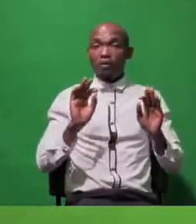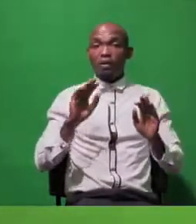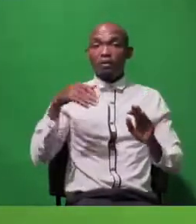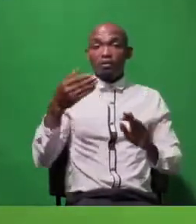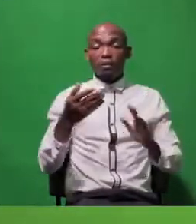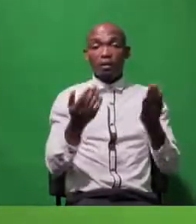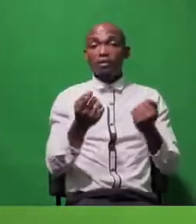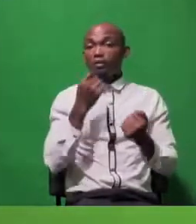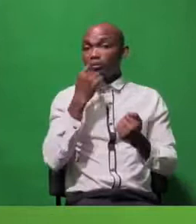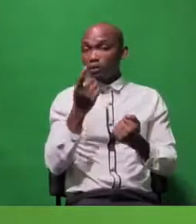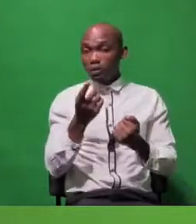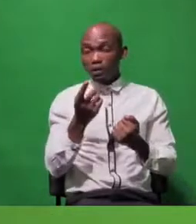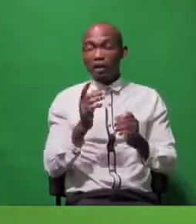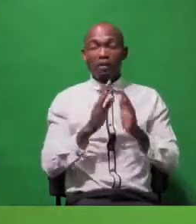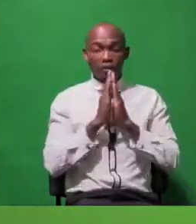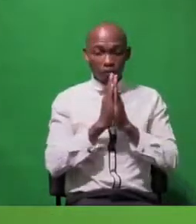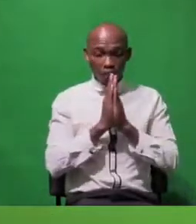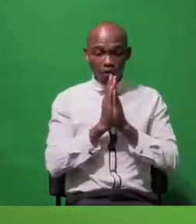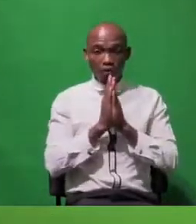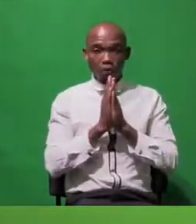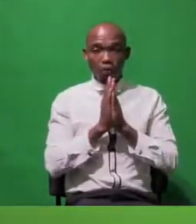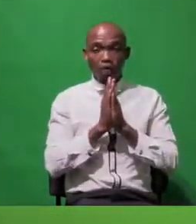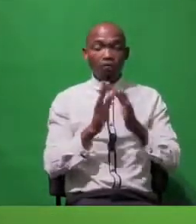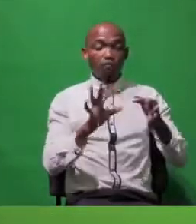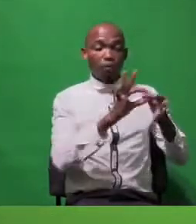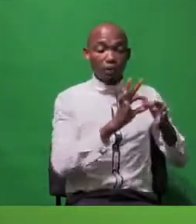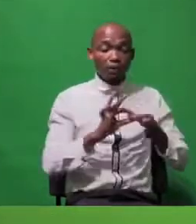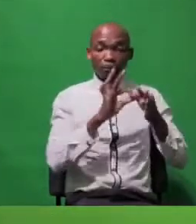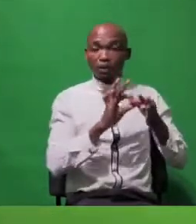say thank you for your participations and the